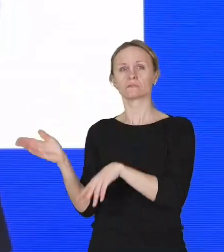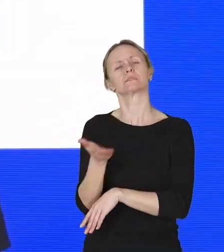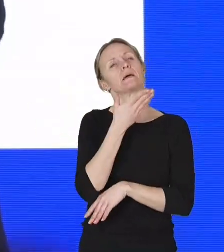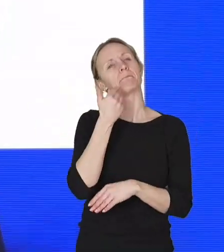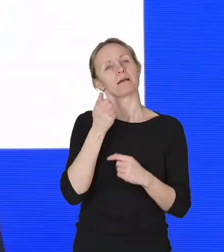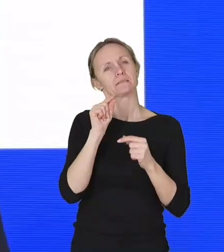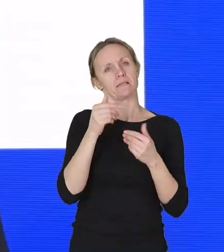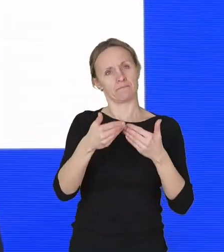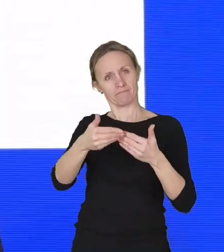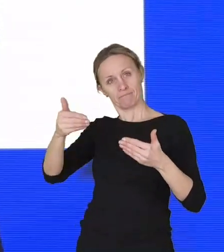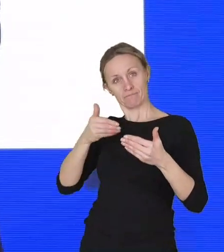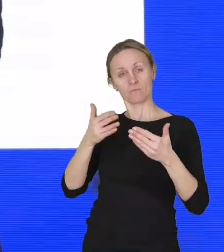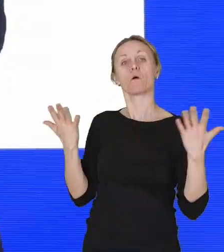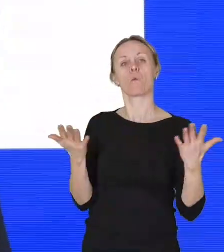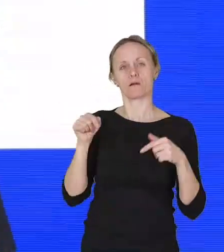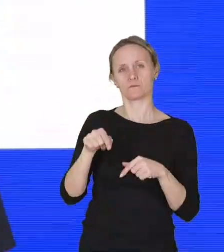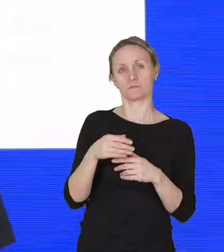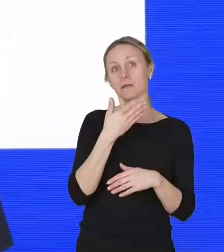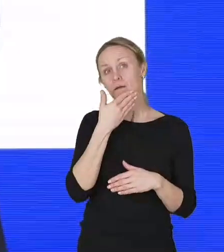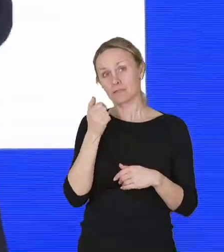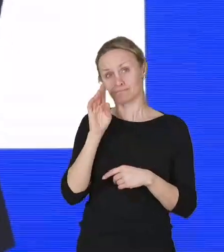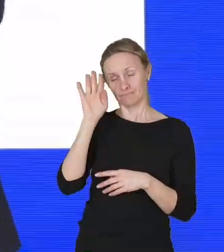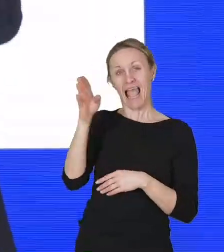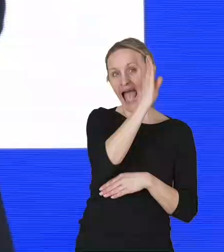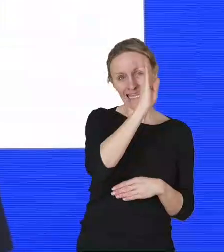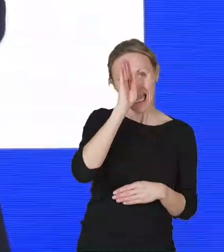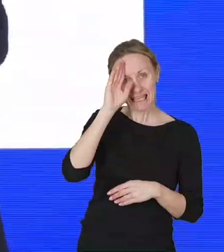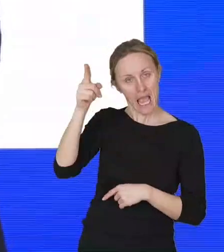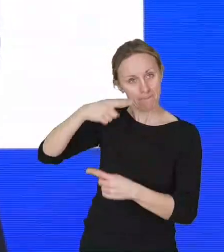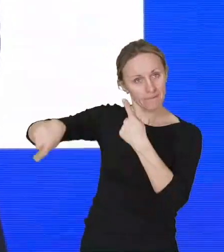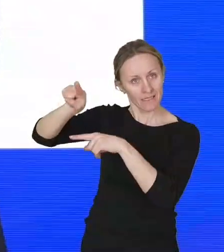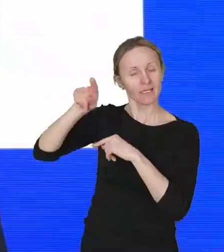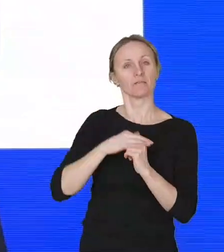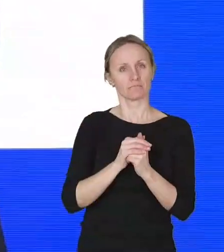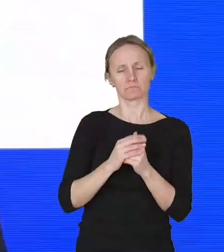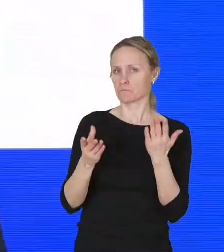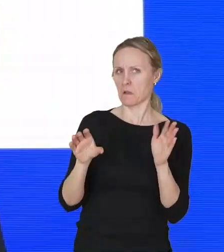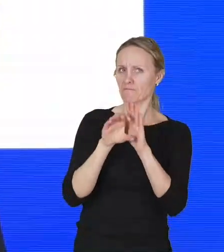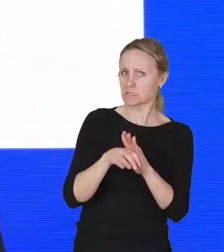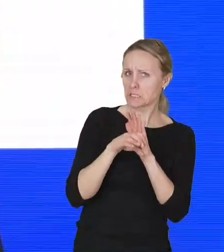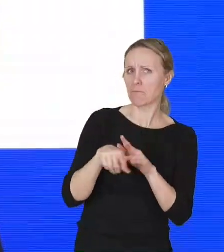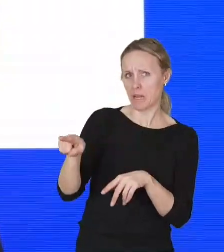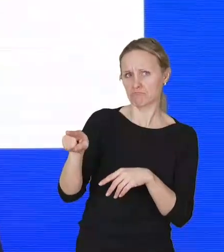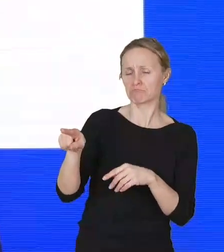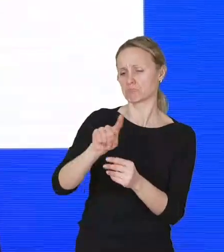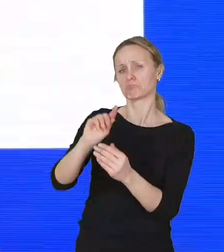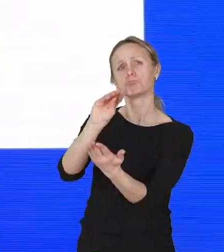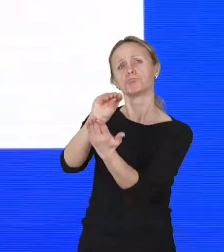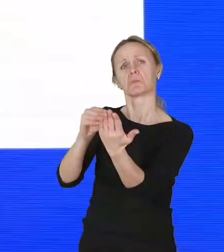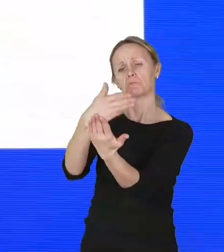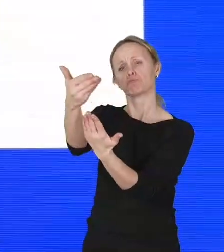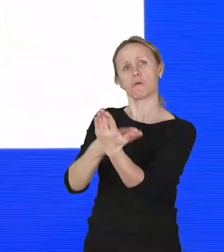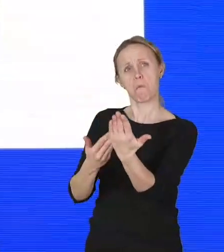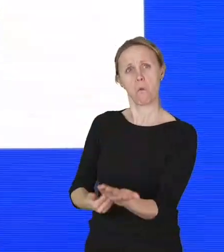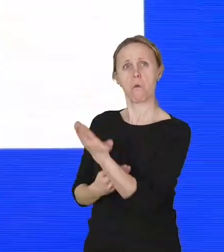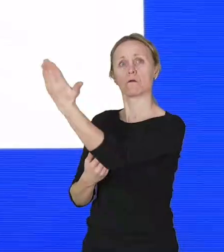we tried to fix already this period with animating it, with having a governance system and so on and so forth. But we need to become much